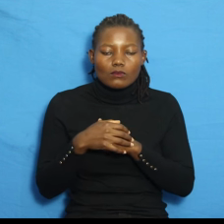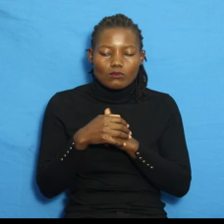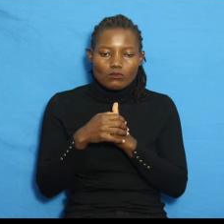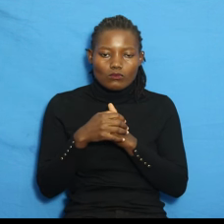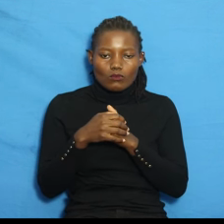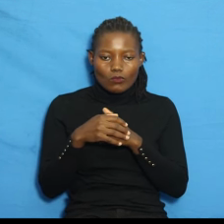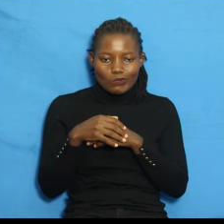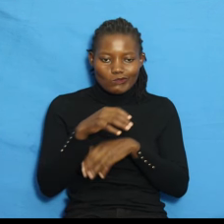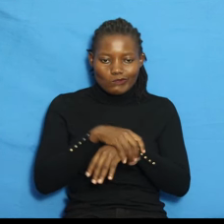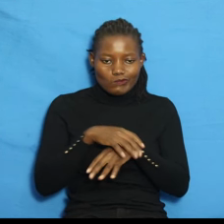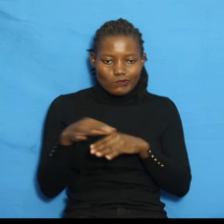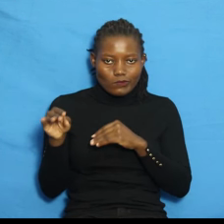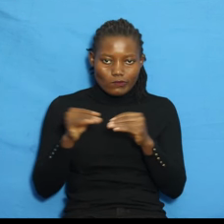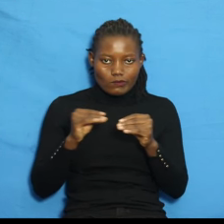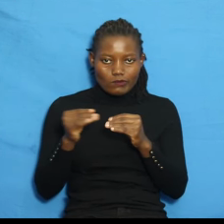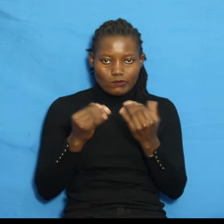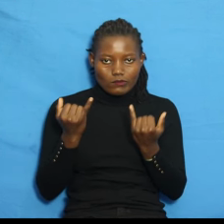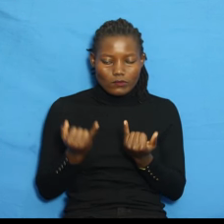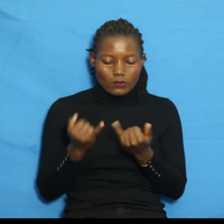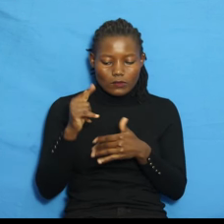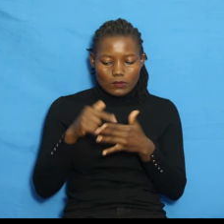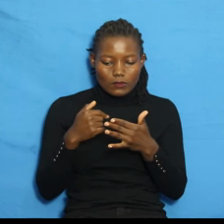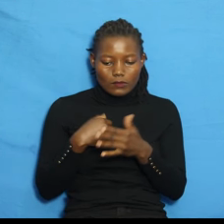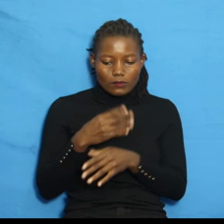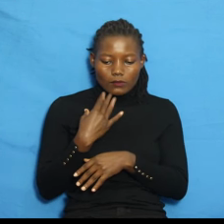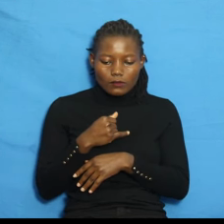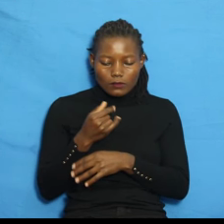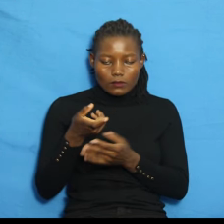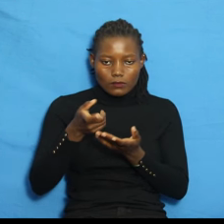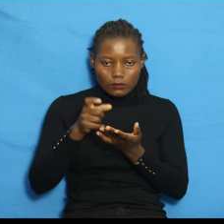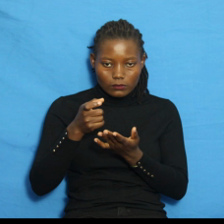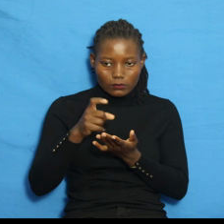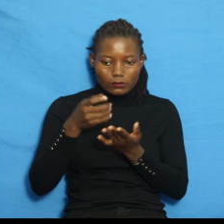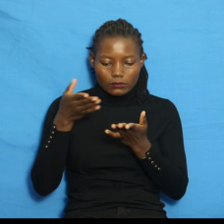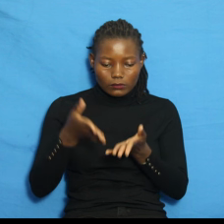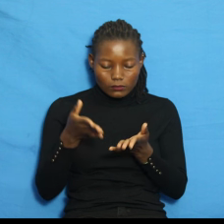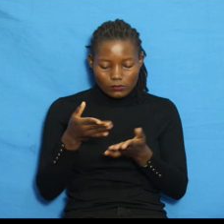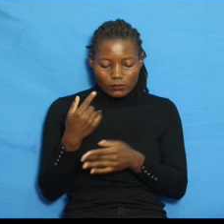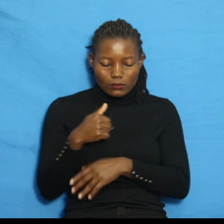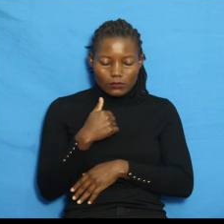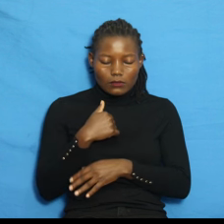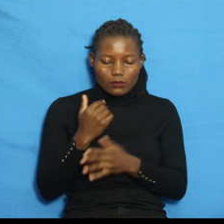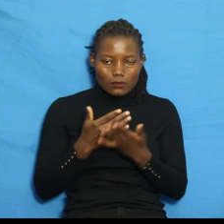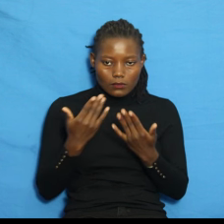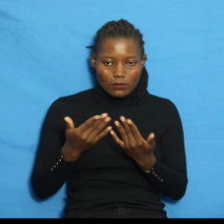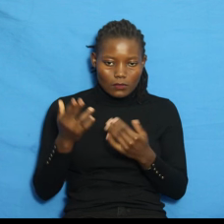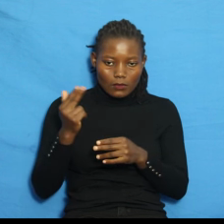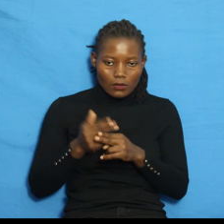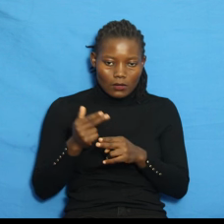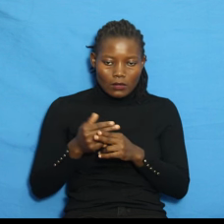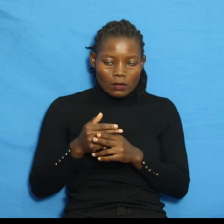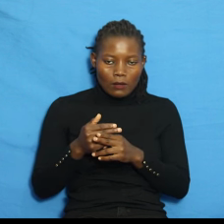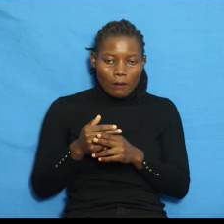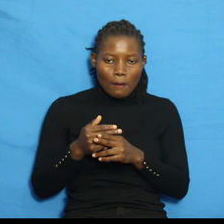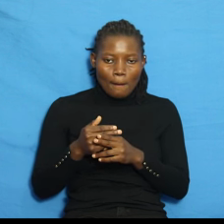be able to generate movement. Now, what I want really to emphasize on here